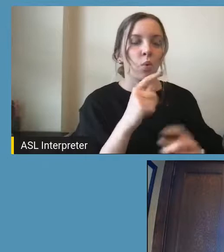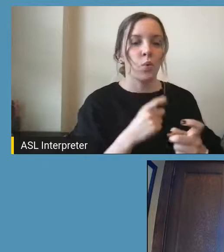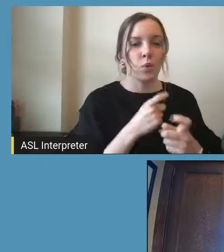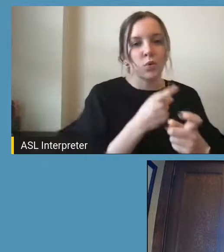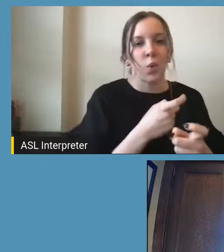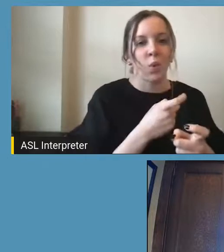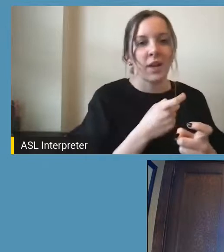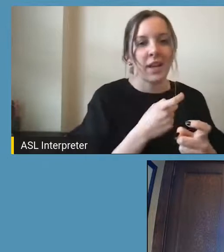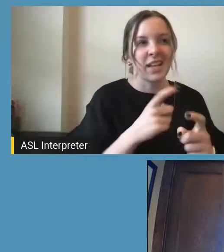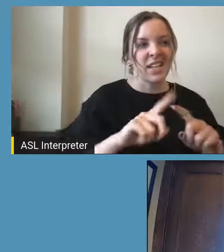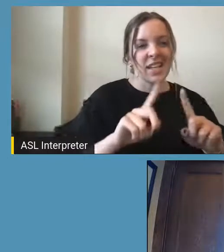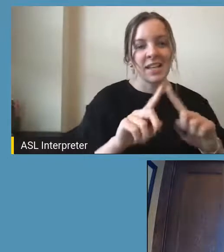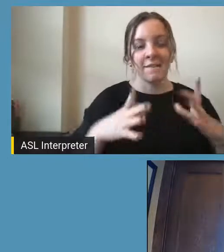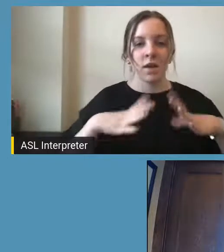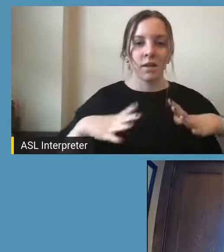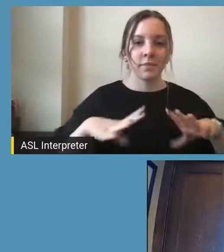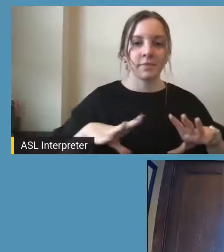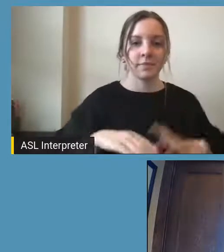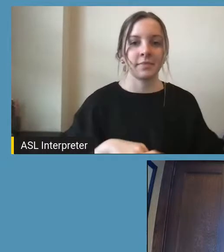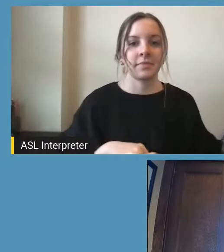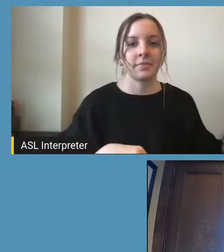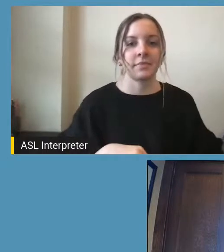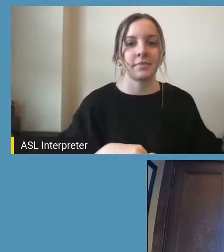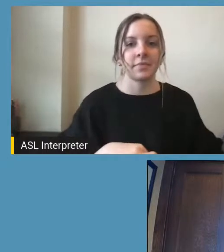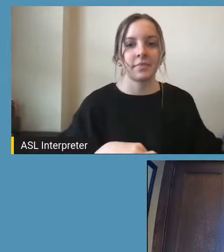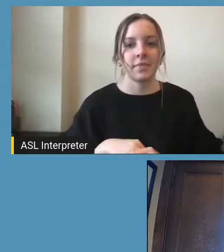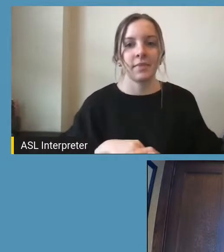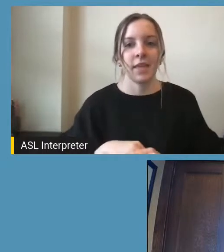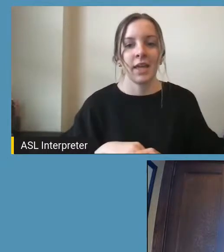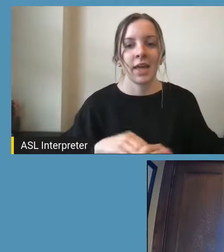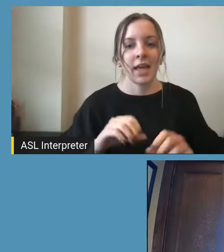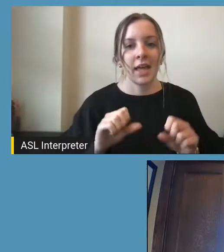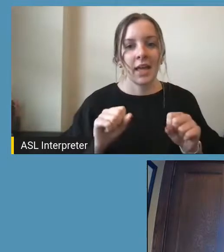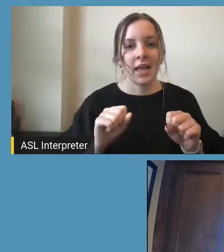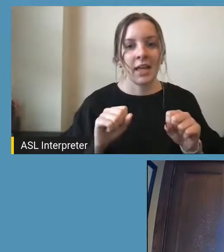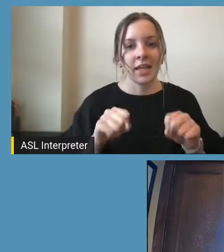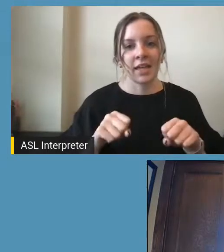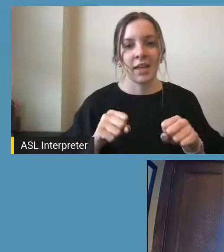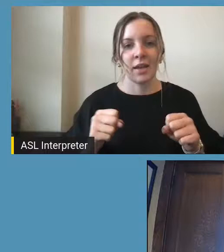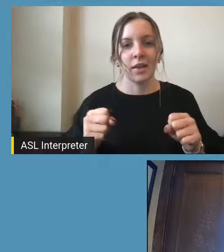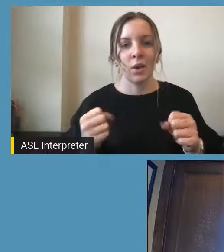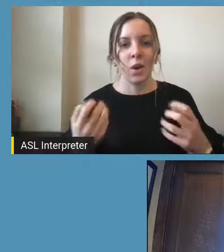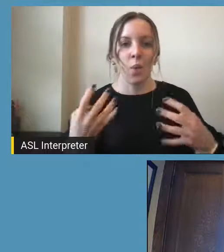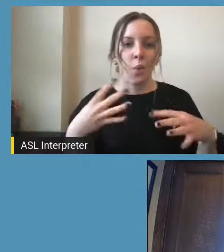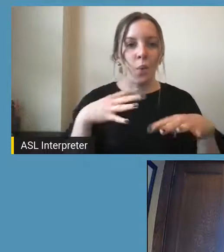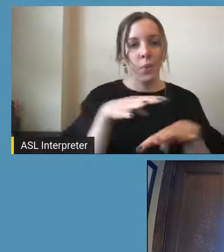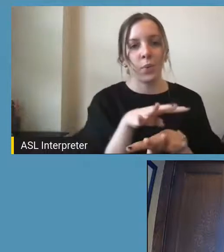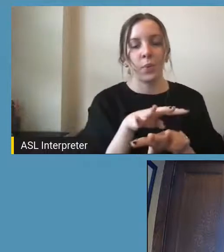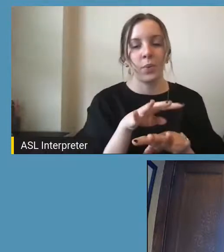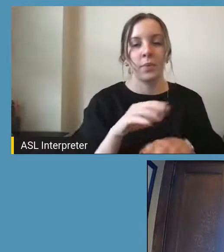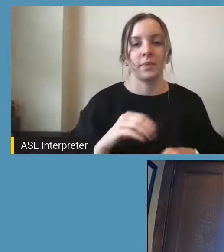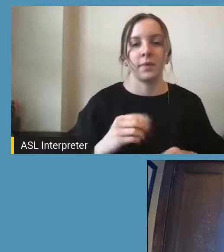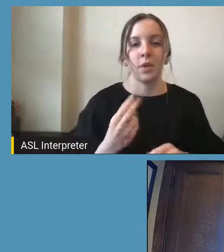metadata is, that it sort of all stuck to that garment or that 3D